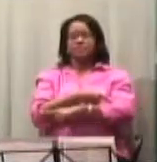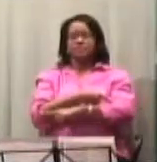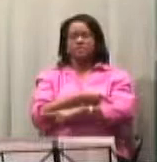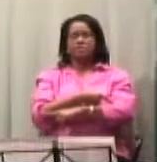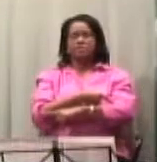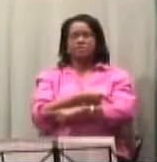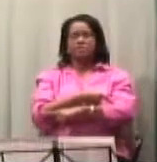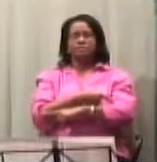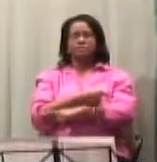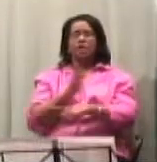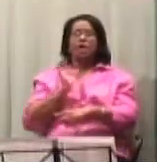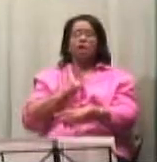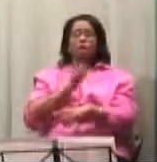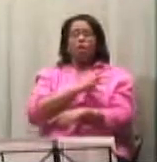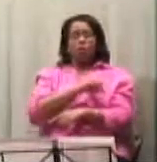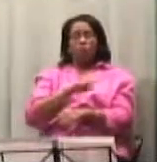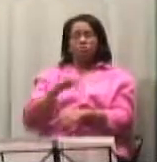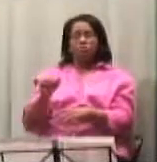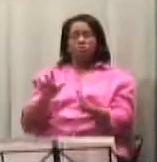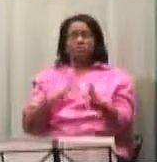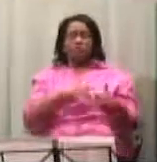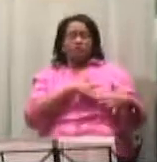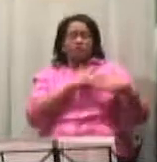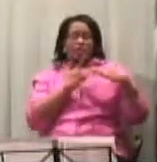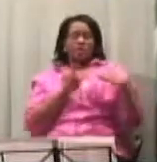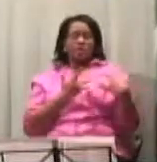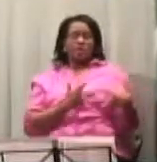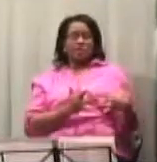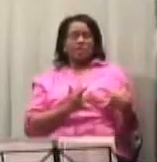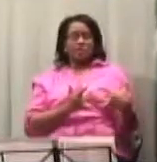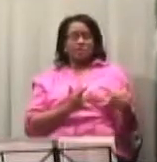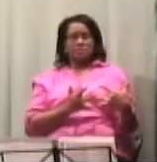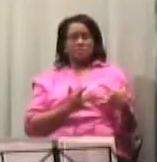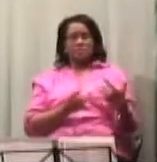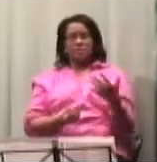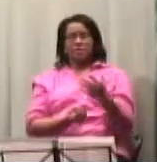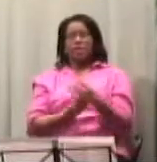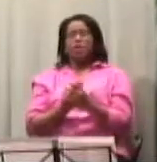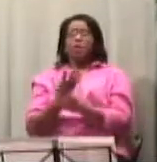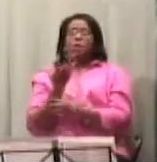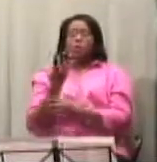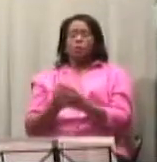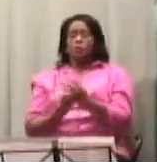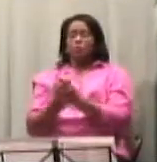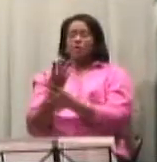soil, our heart, and we may produce 30, 60, 100. Amen.